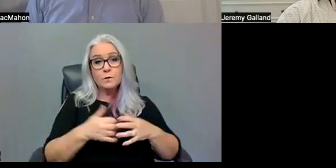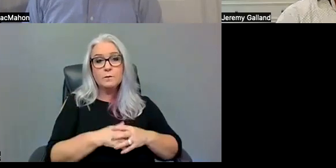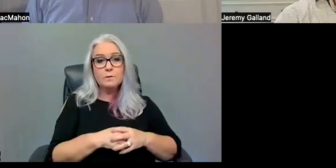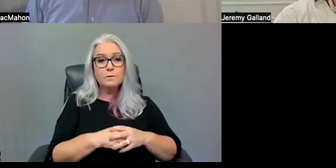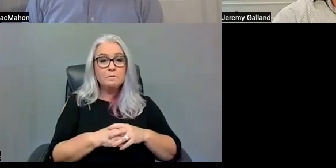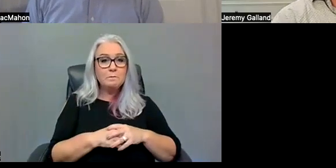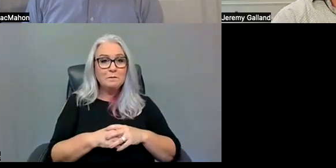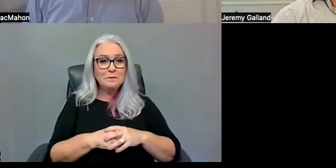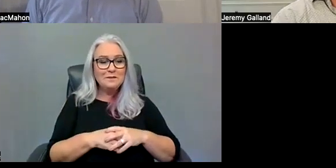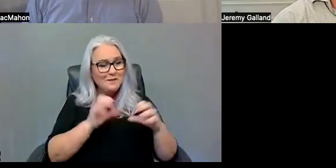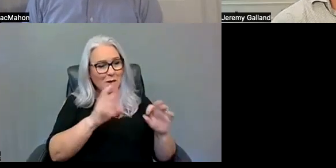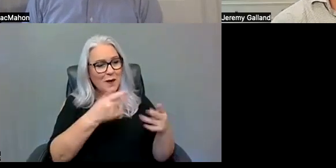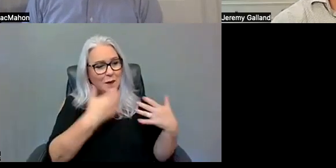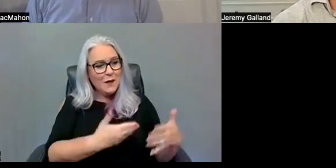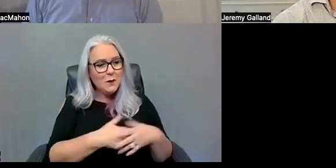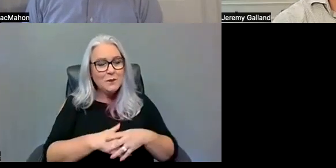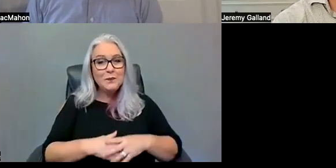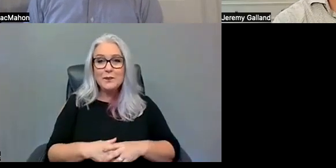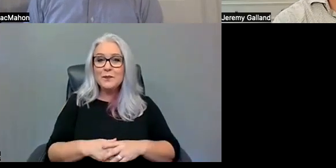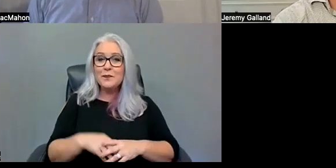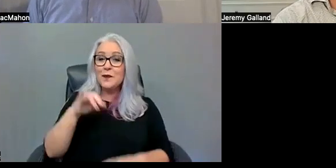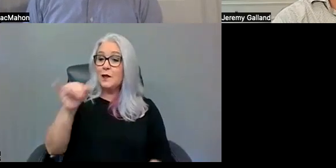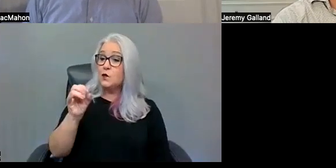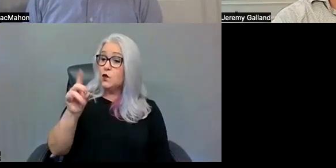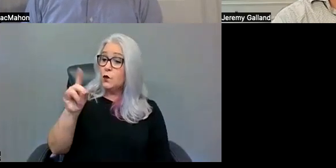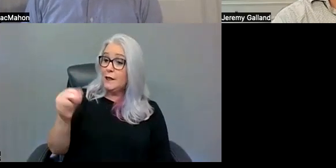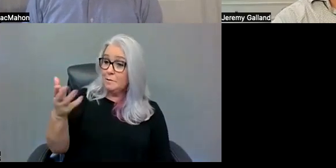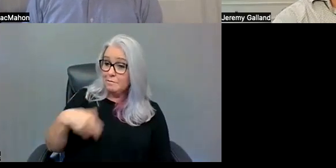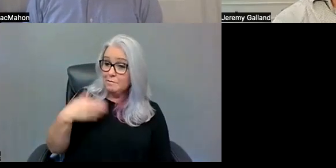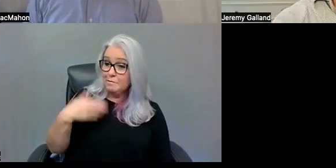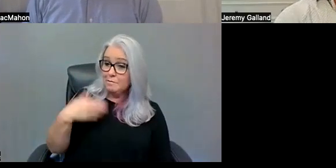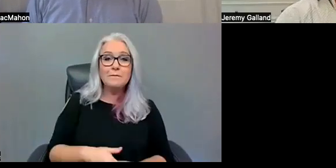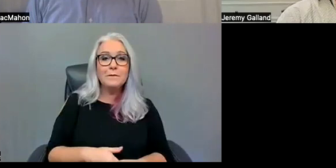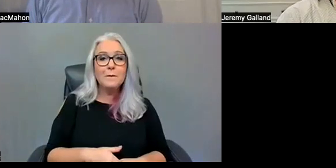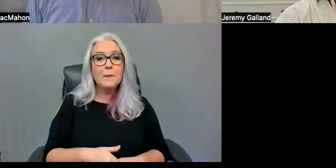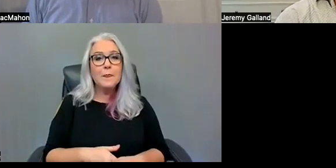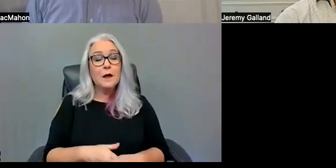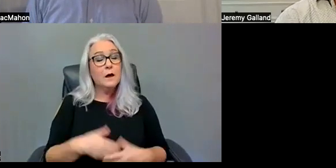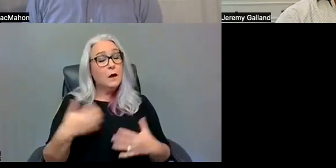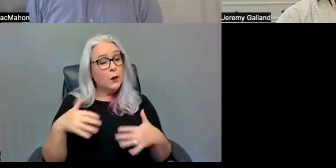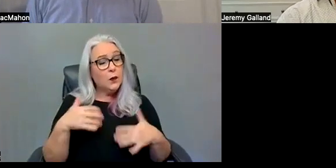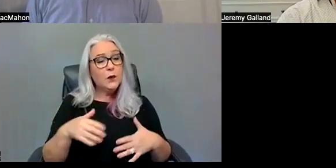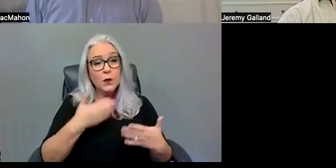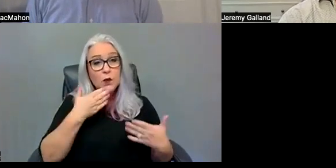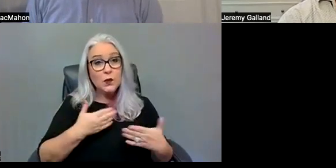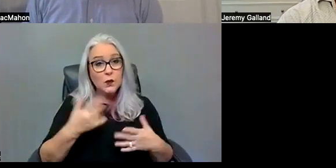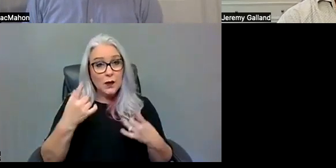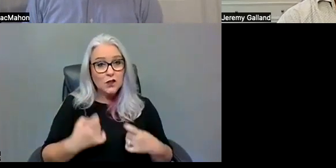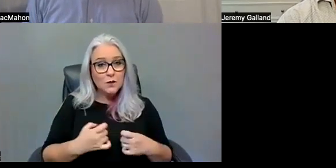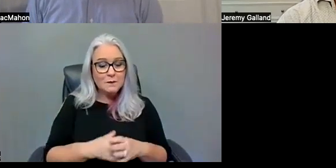Okay, thank you very much. Jodie Meyer? Sure, I think this is a great question